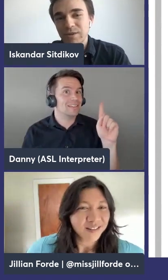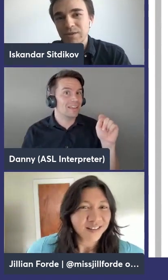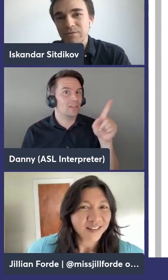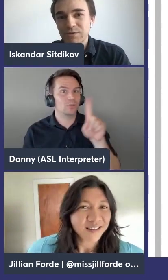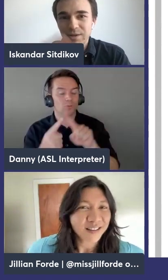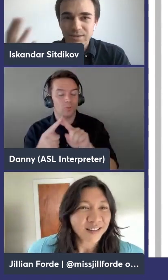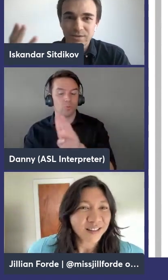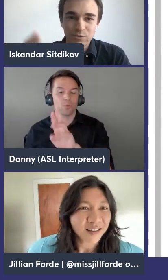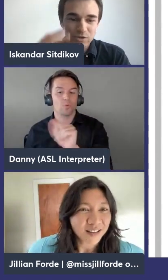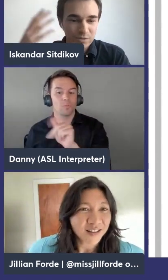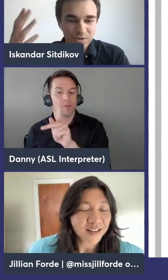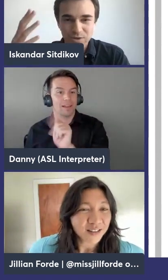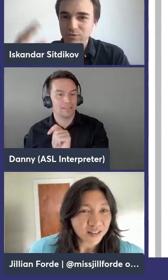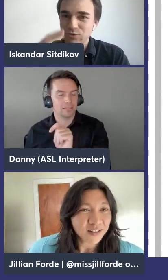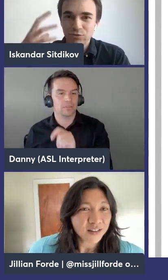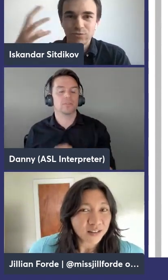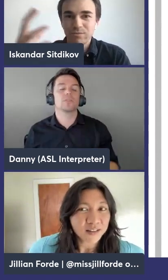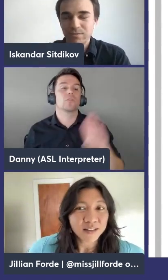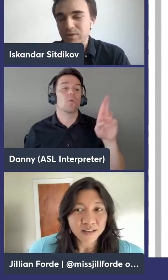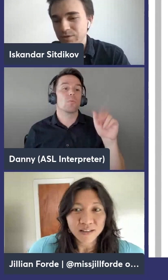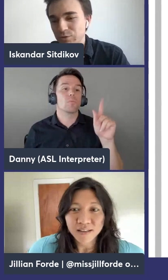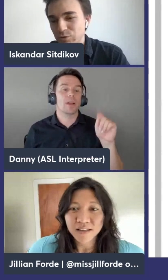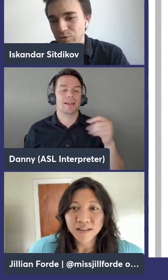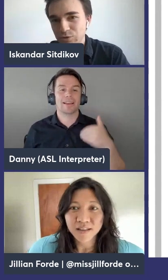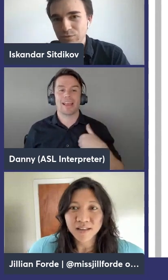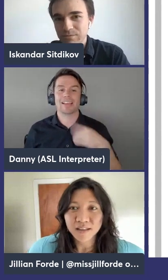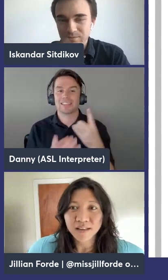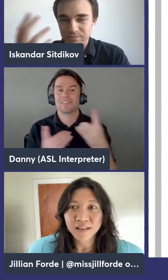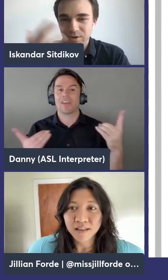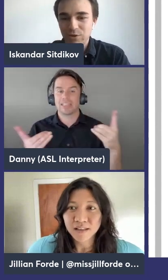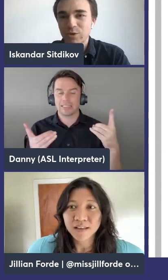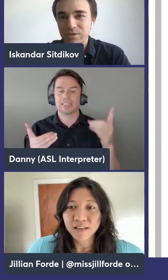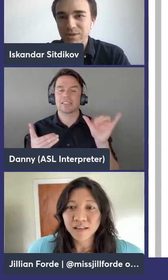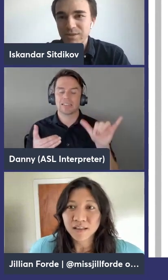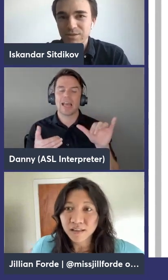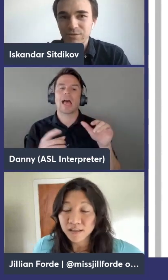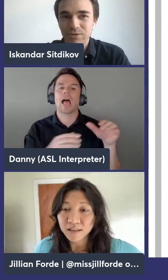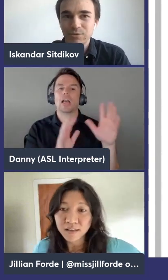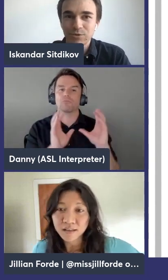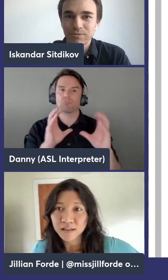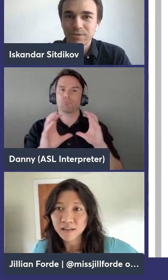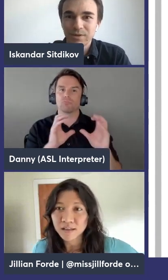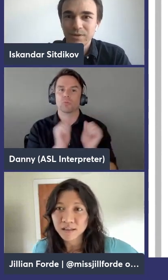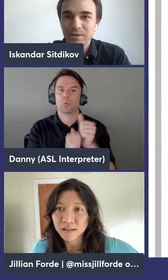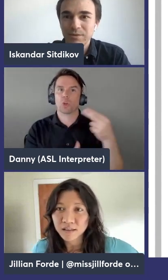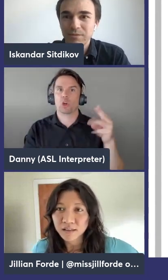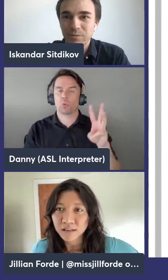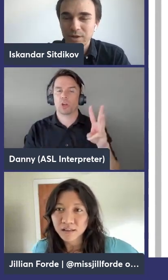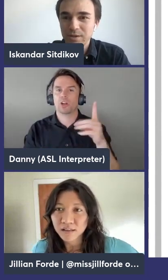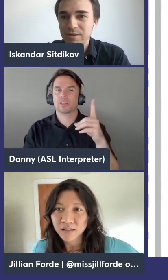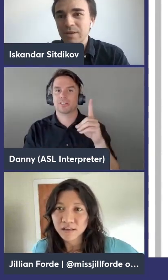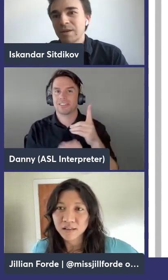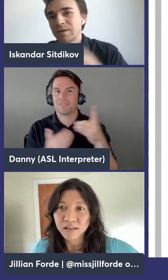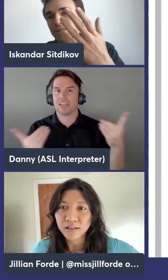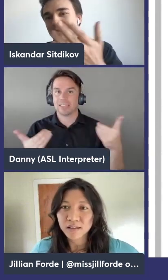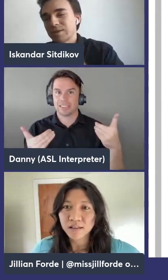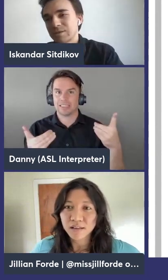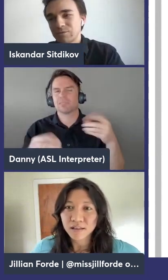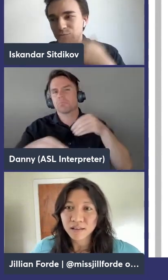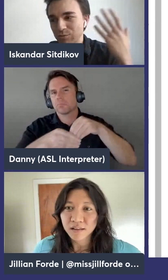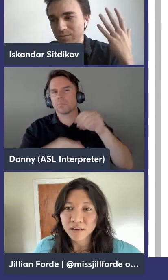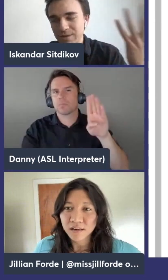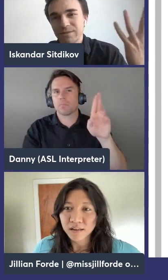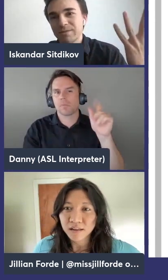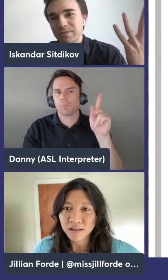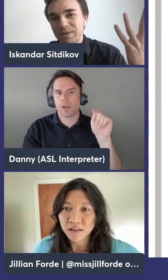have devices, which is abstraction to talk to hardware devices on Braket, and